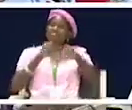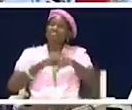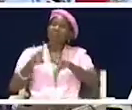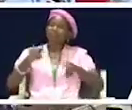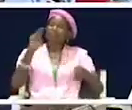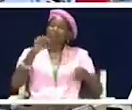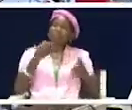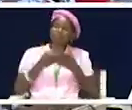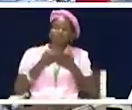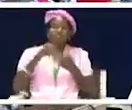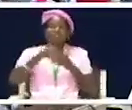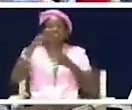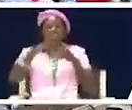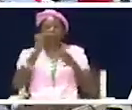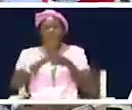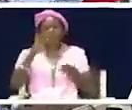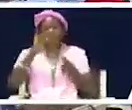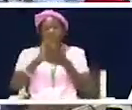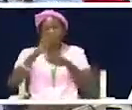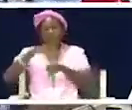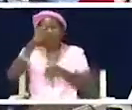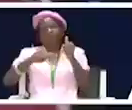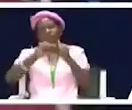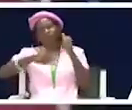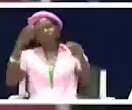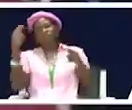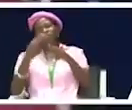In the name that's above every other name.